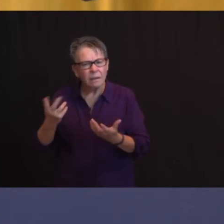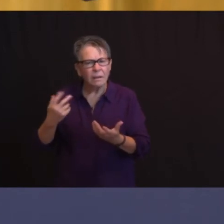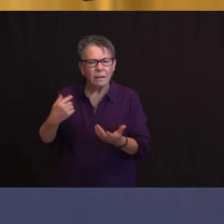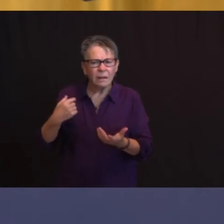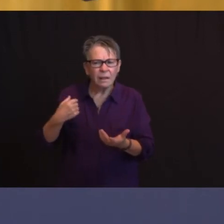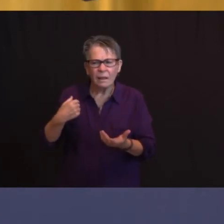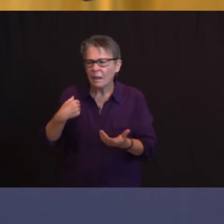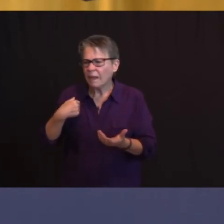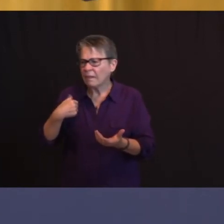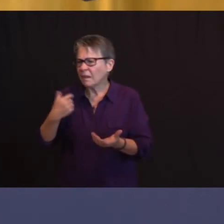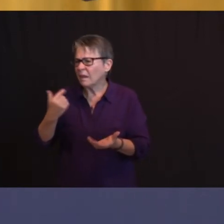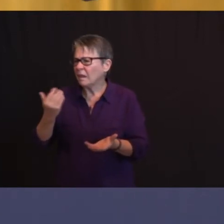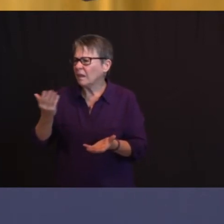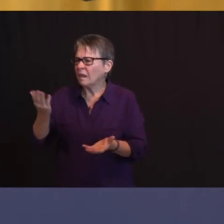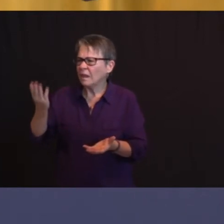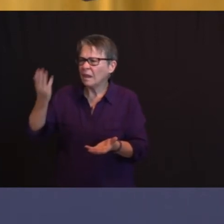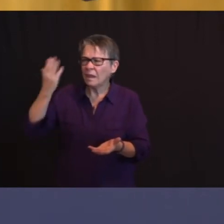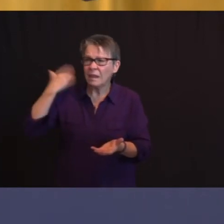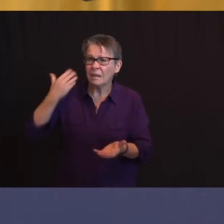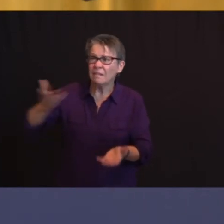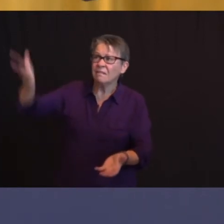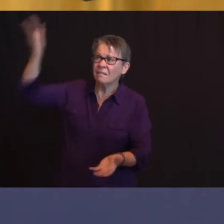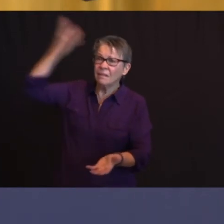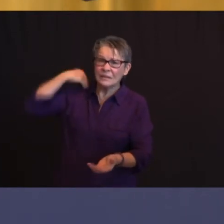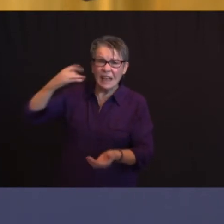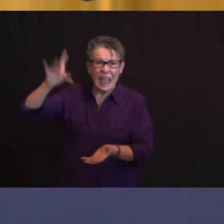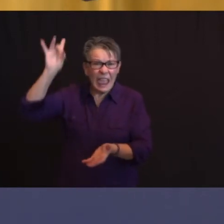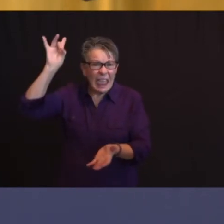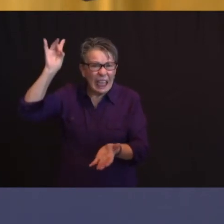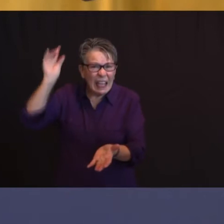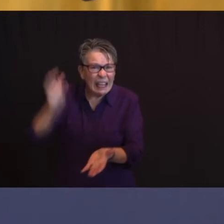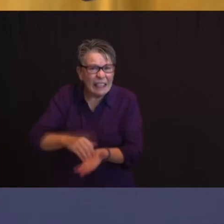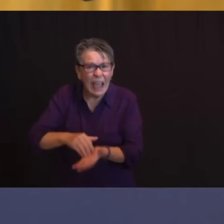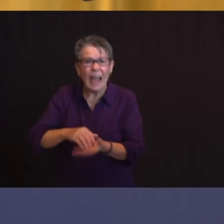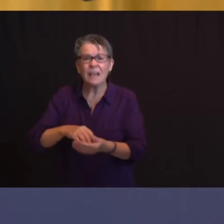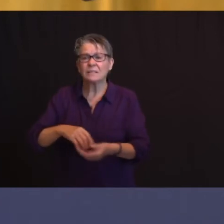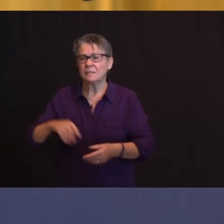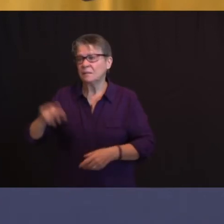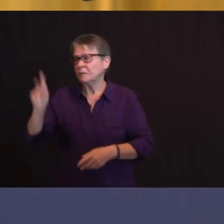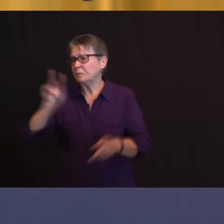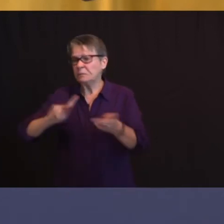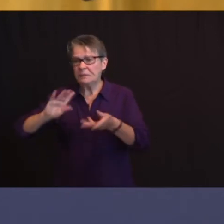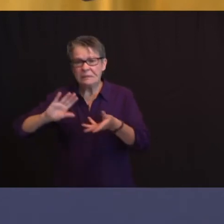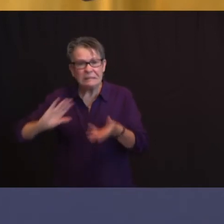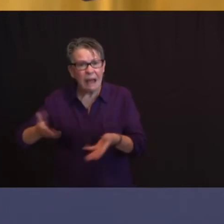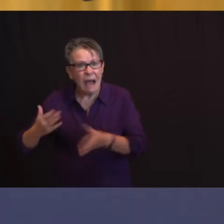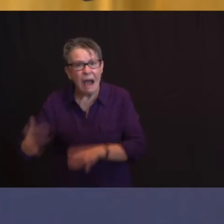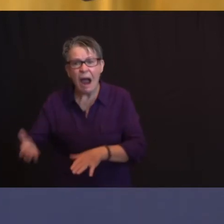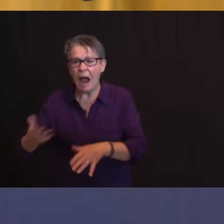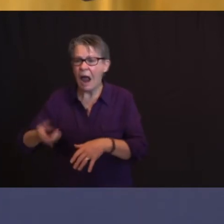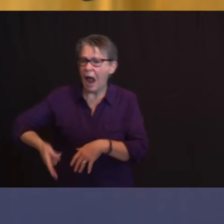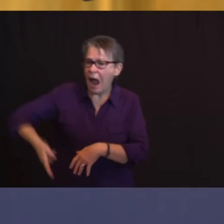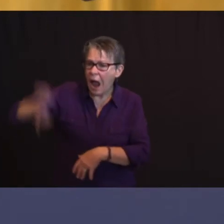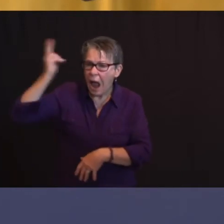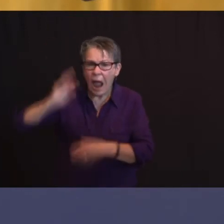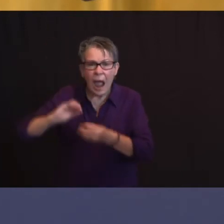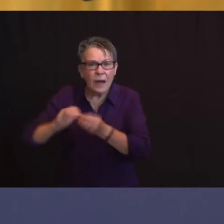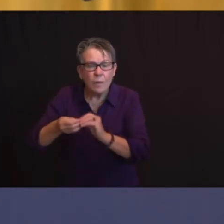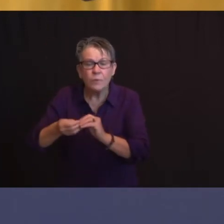and a lot of people dying. I don't have a number off the top of my head, but that gets up again into some significant numbers,